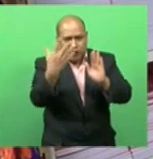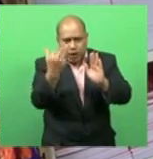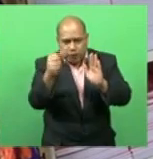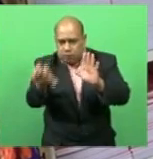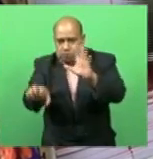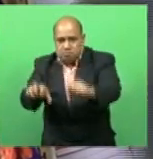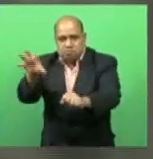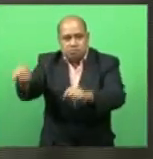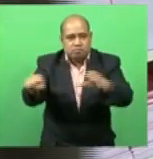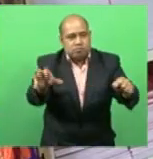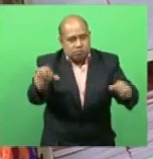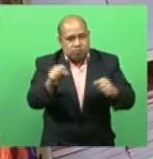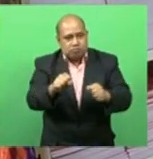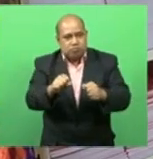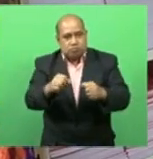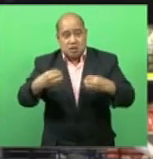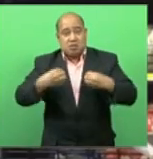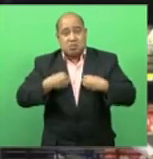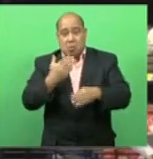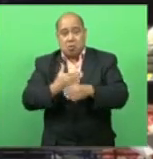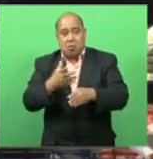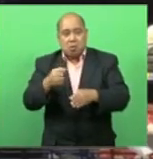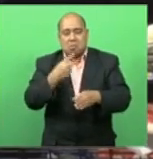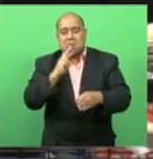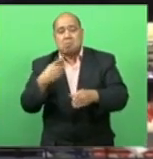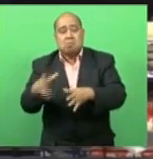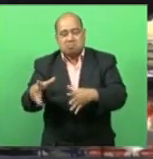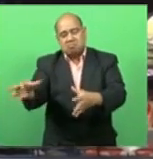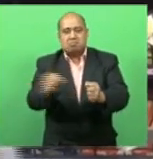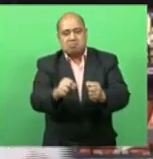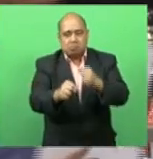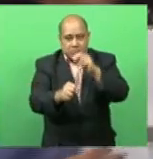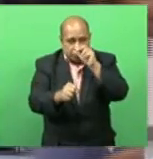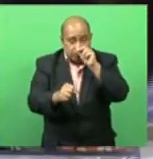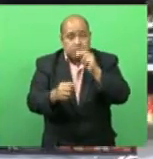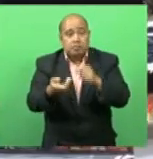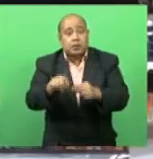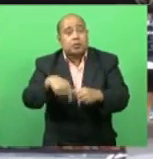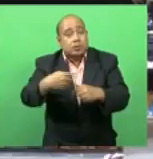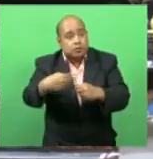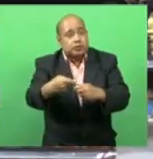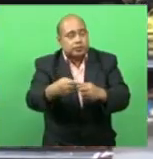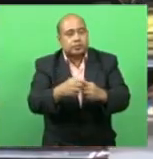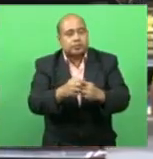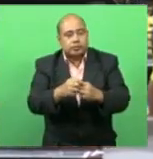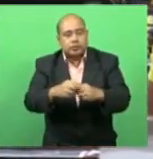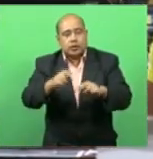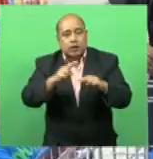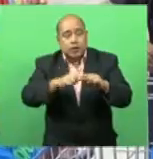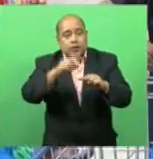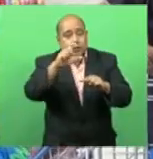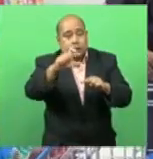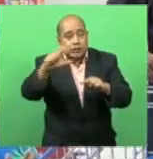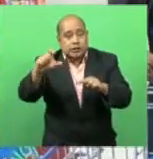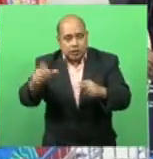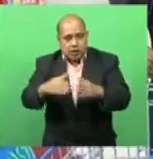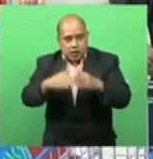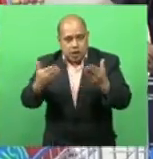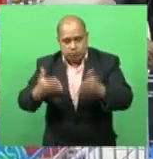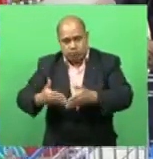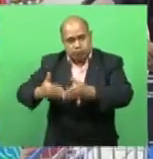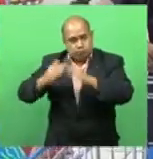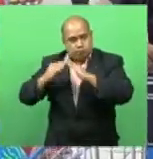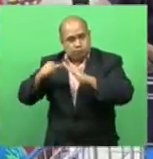Joel Abraham says in light of the increasing complaints, the FCCC has set up a special response team to deal with cases swiftly